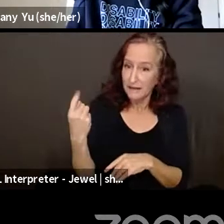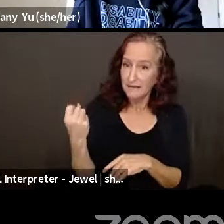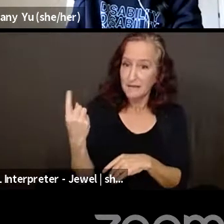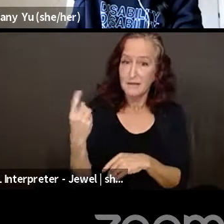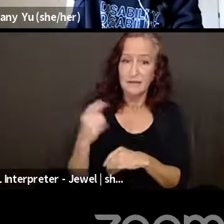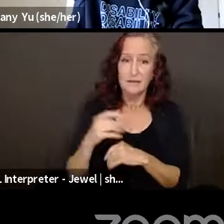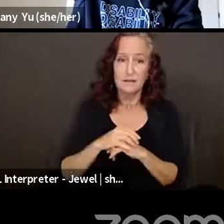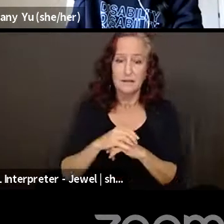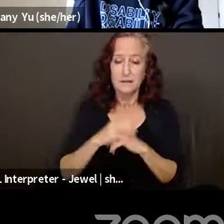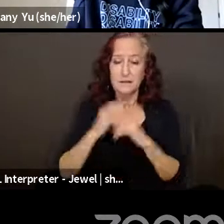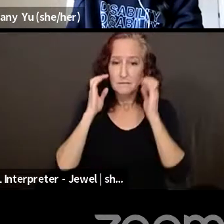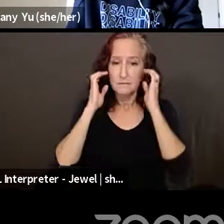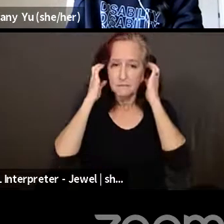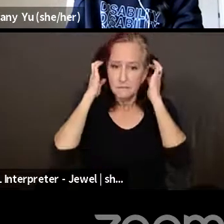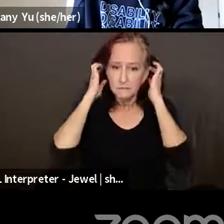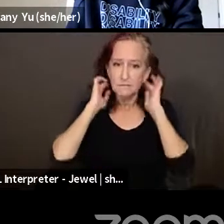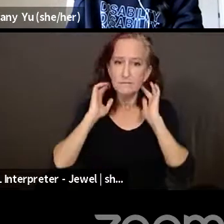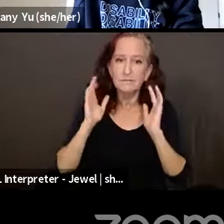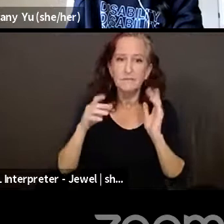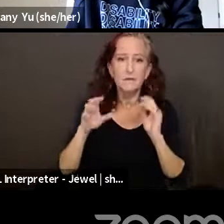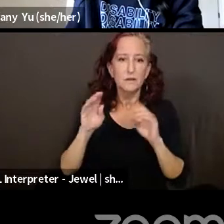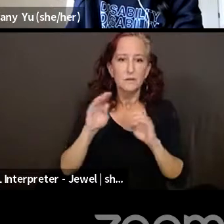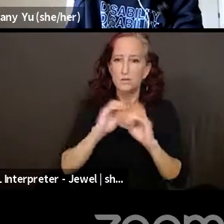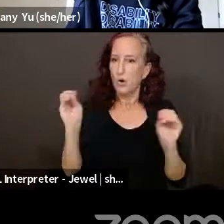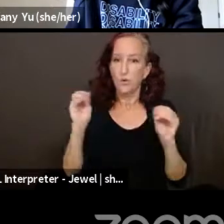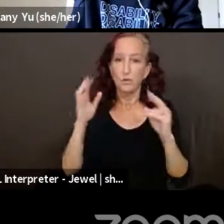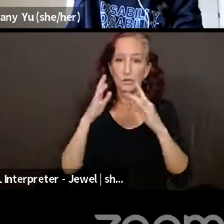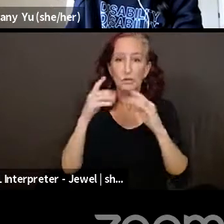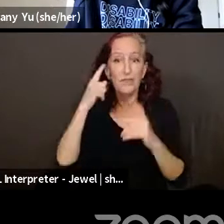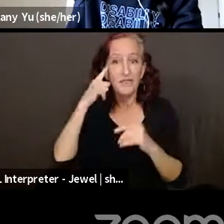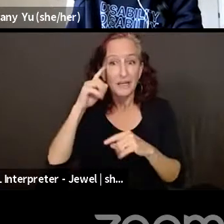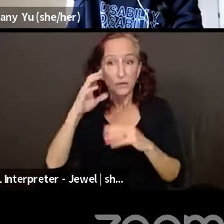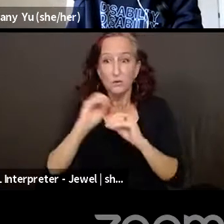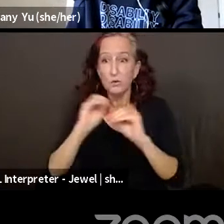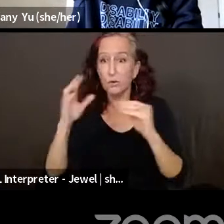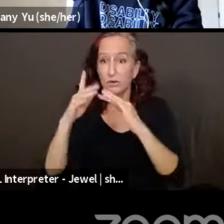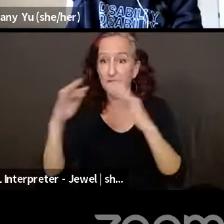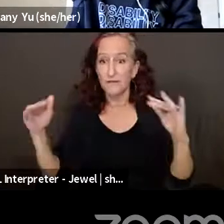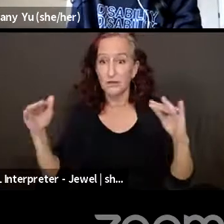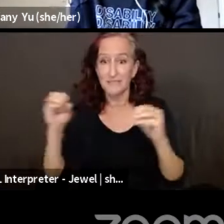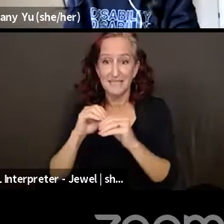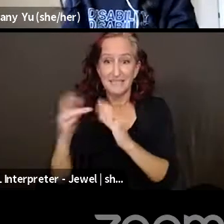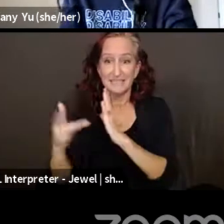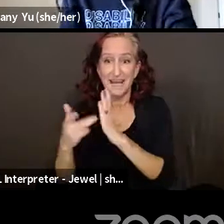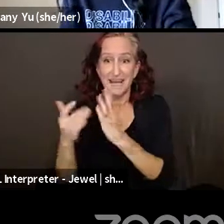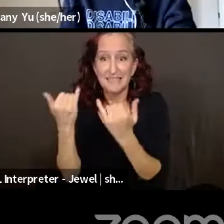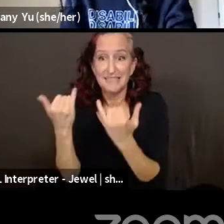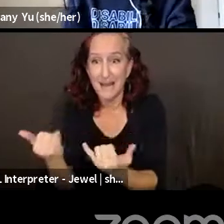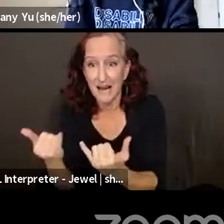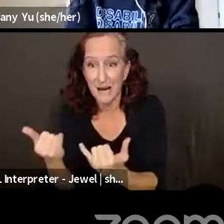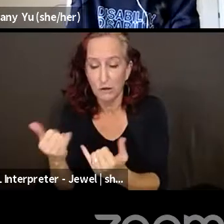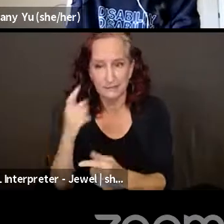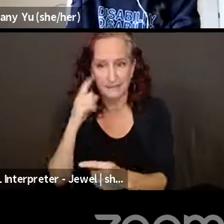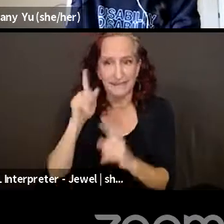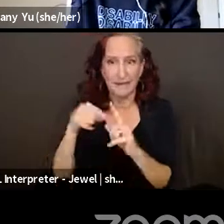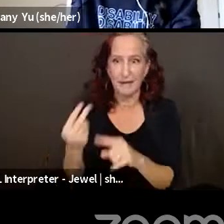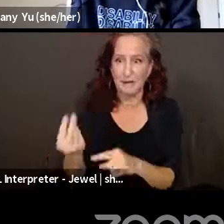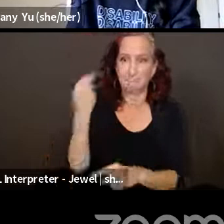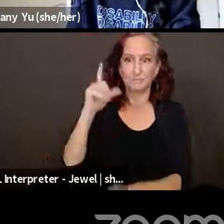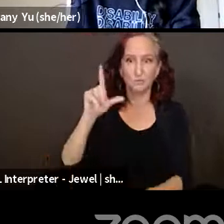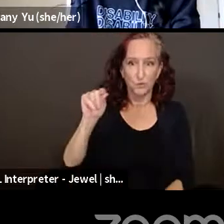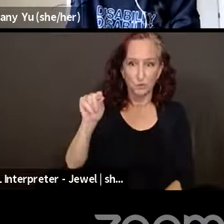there was a lack of diversity in tech now. Oh. In 2011, there was a real lack of diversity.